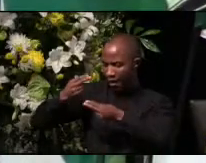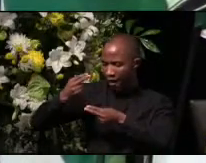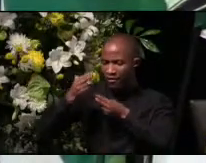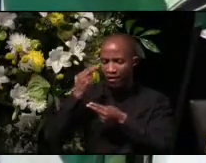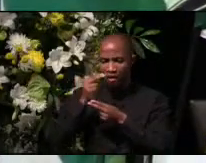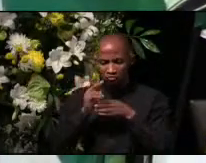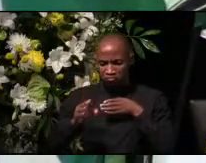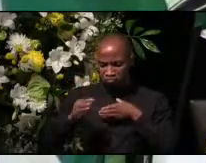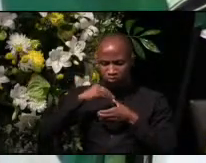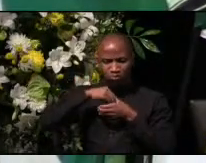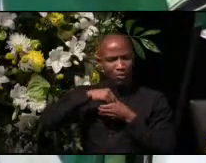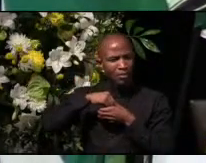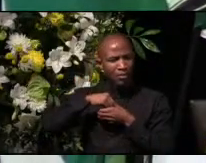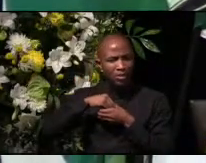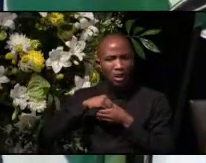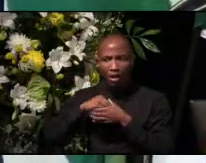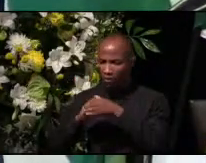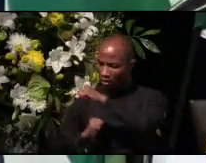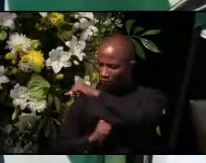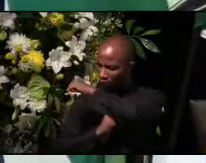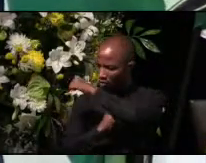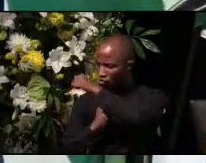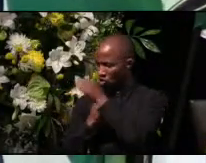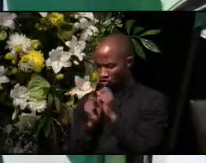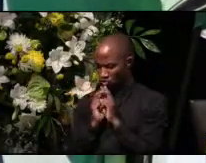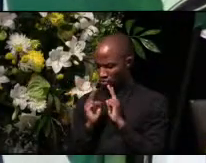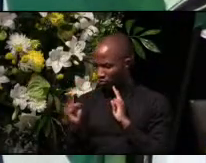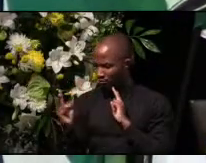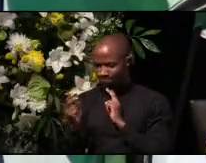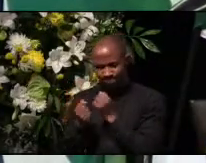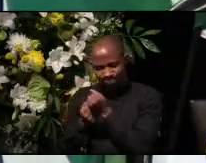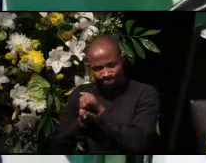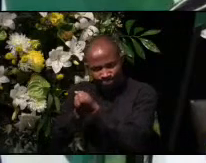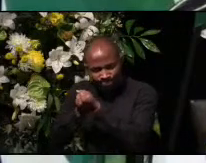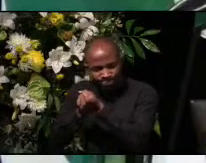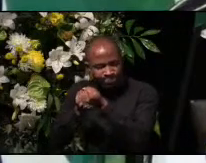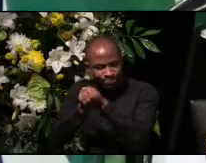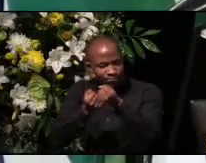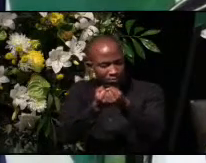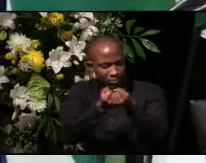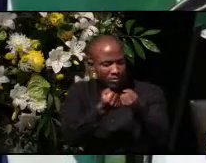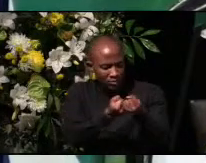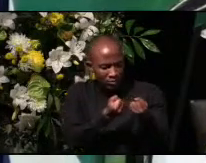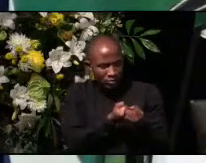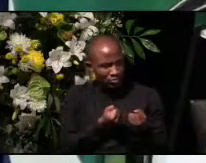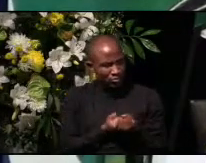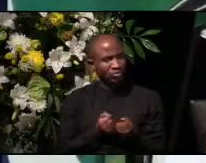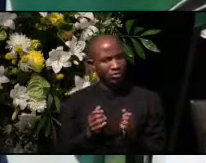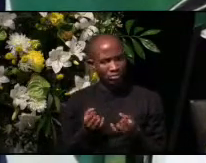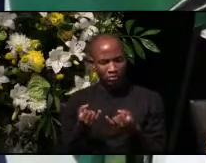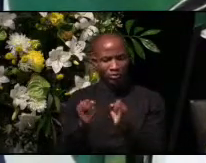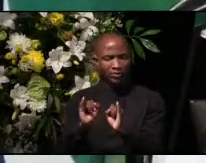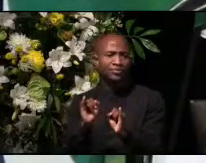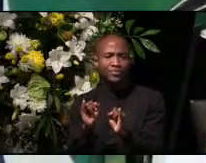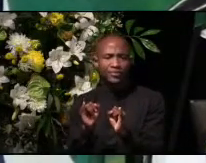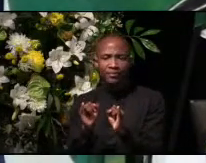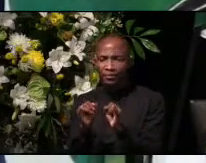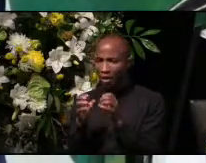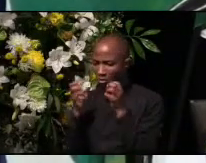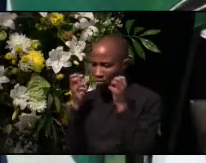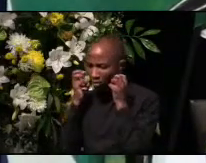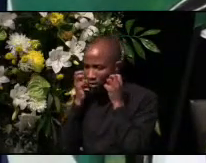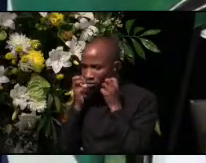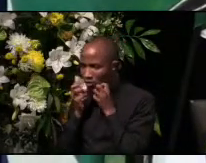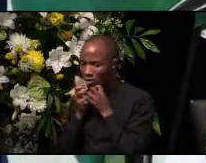and so we started giving support to the foundations we work very closely with the Moses